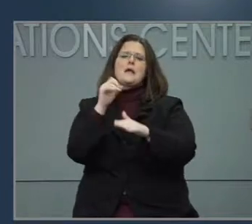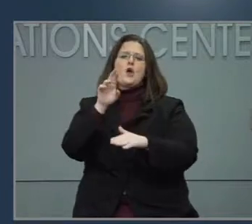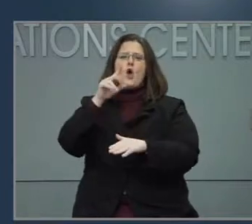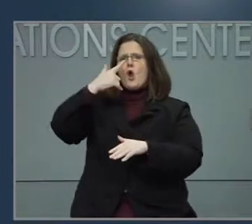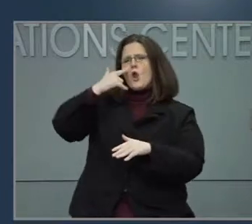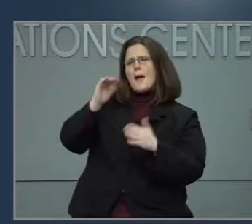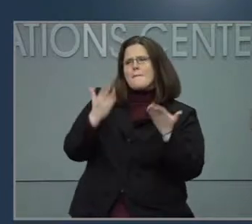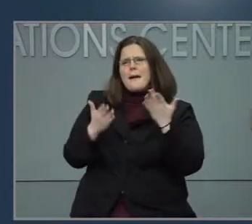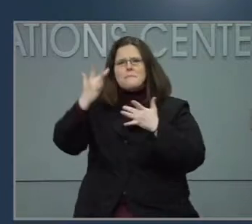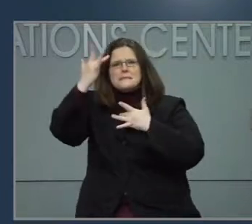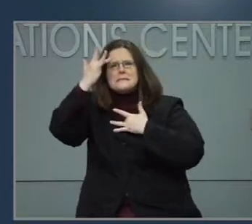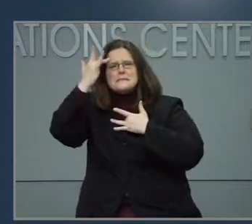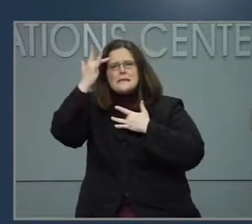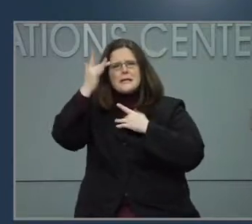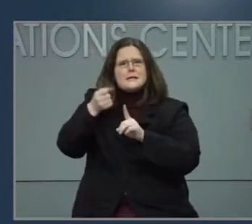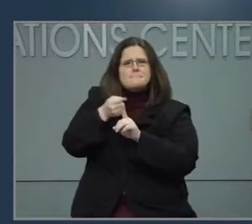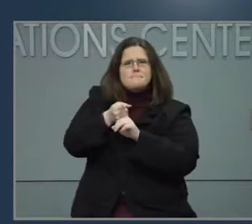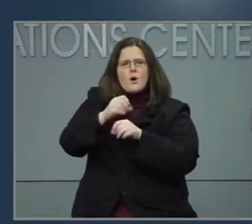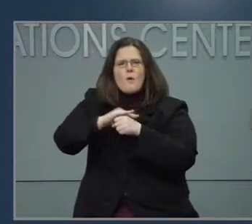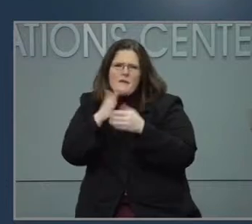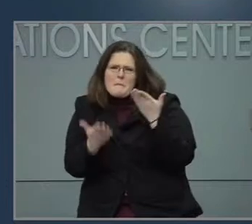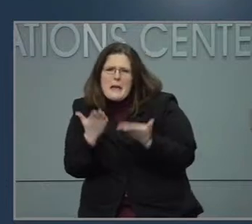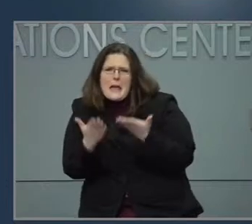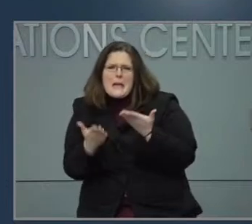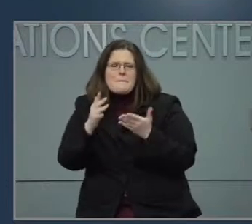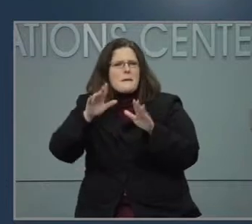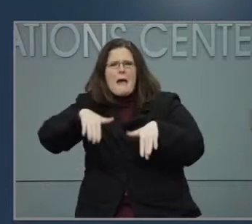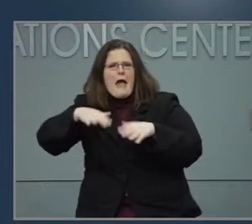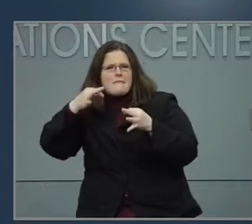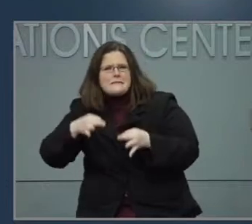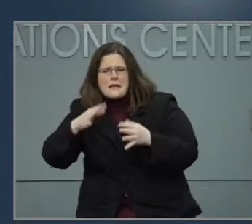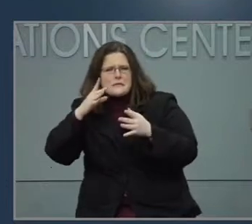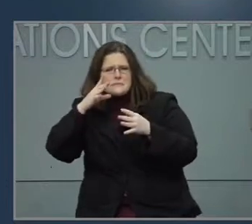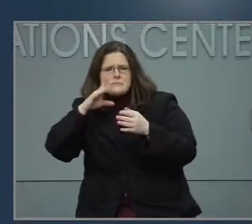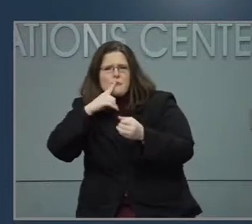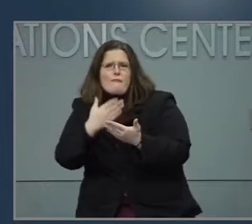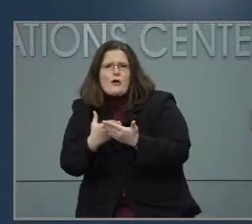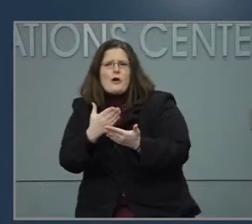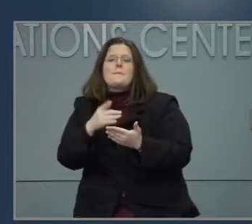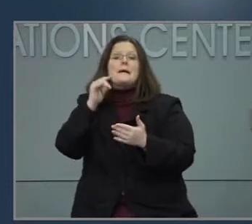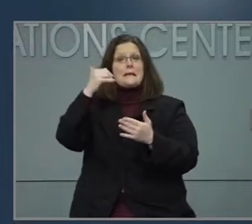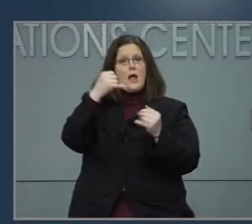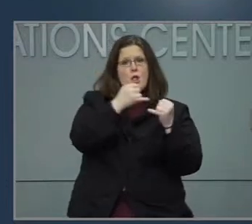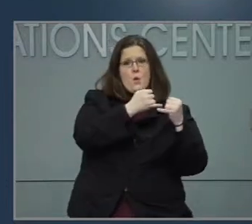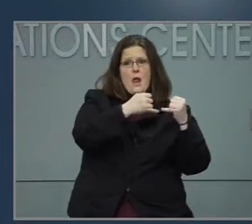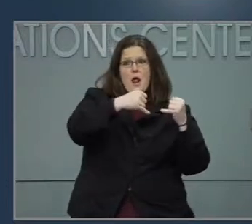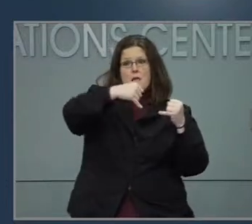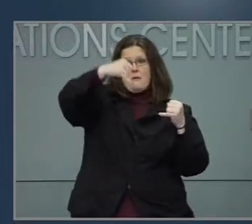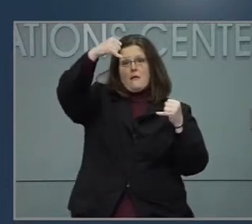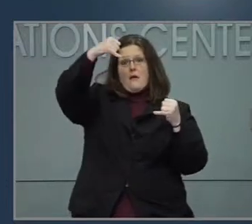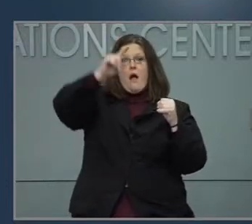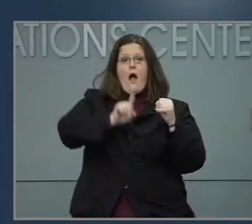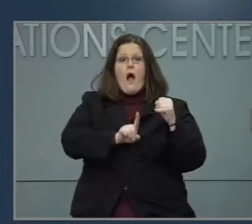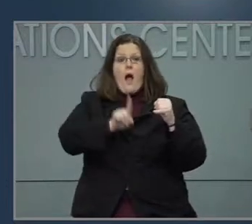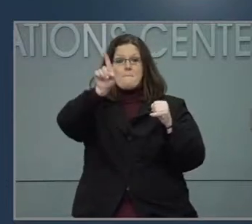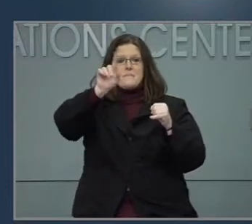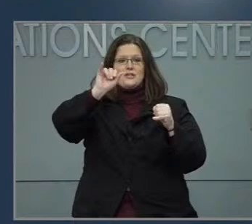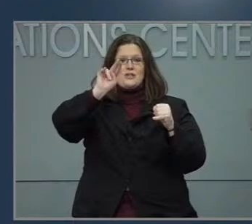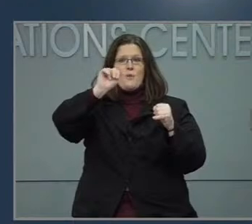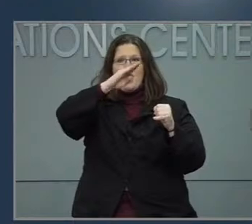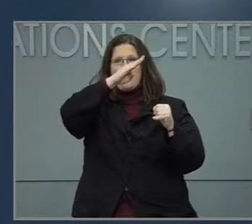looking at that yellow line, it has stayed level the past few weeks and remains very close to baseline. This is very good